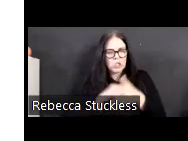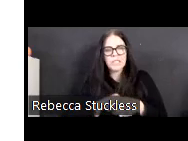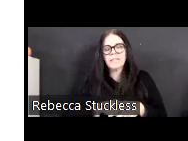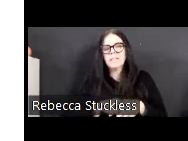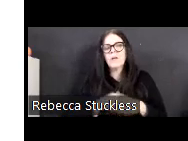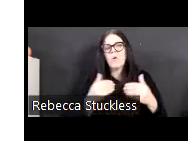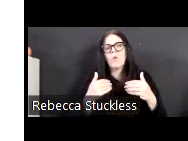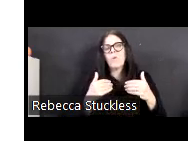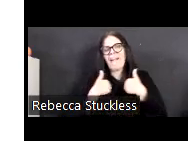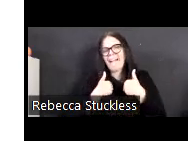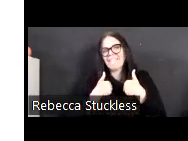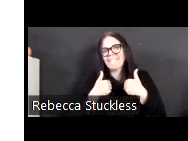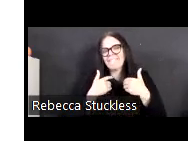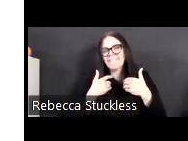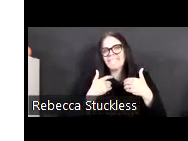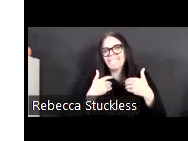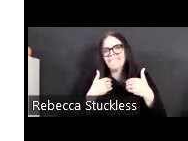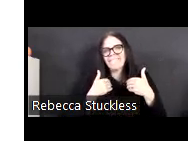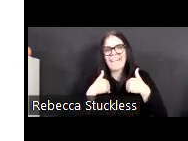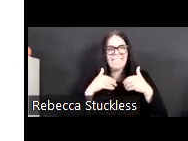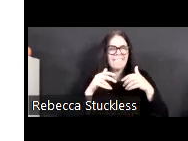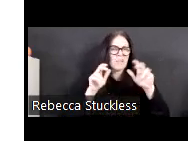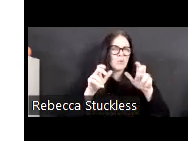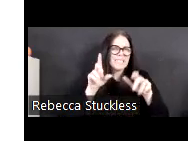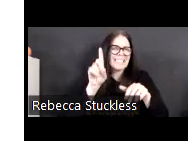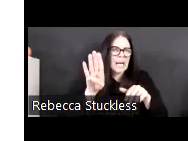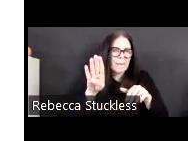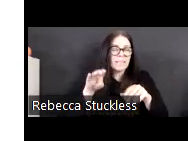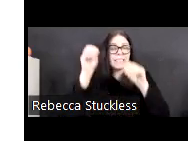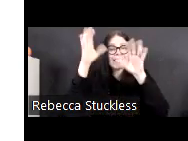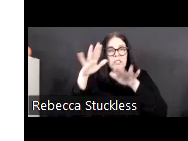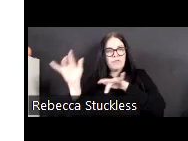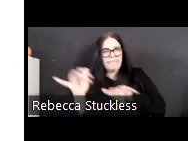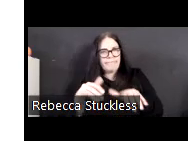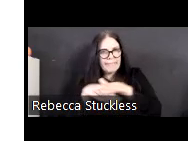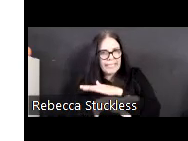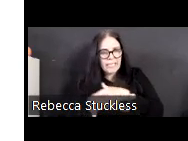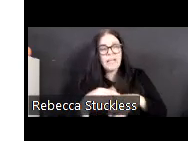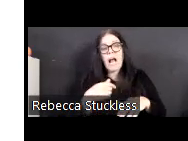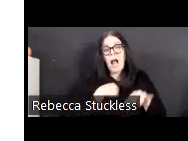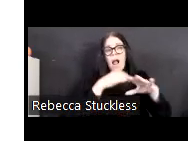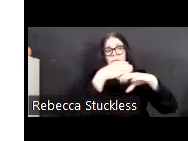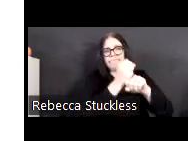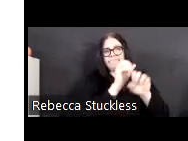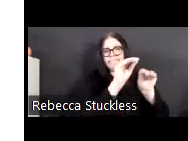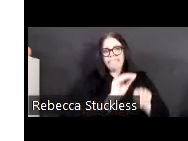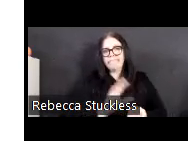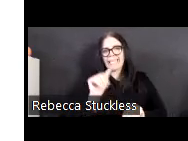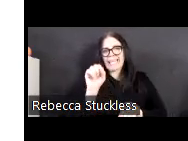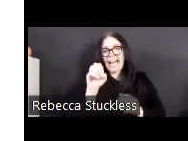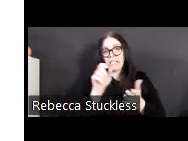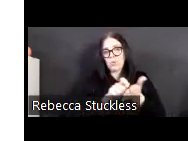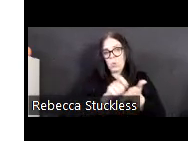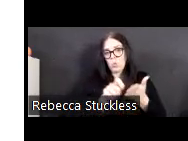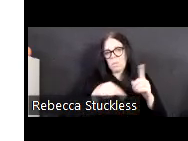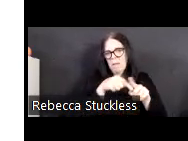a computer, a database where a teacher would log in, and I'll write all the case notes about the learner with all